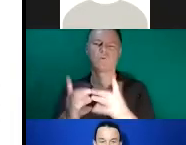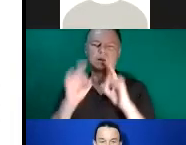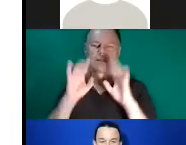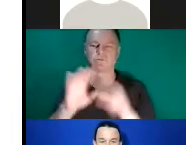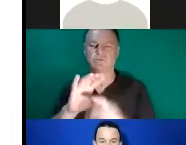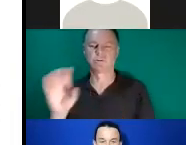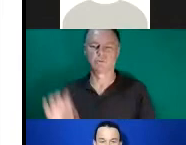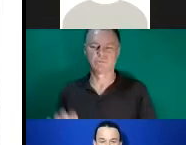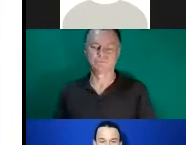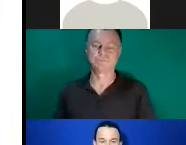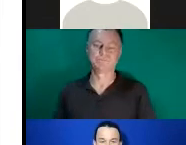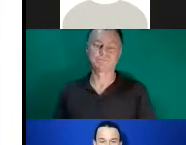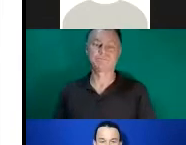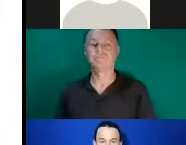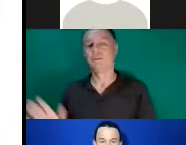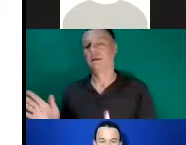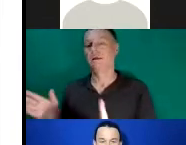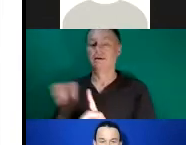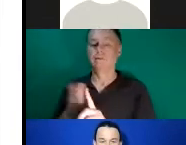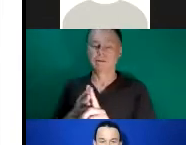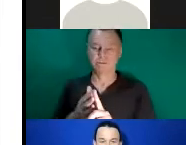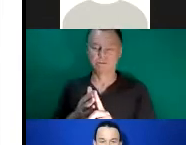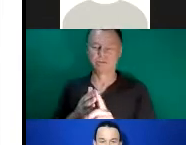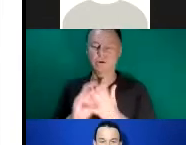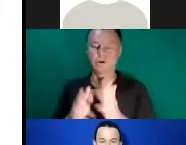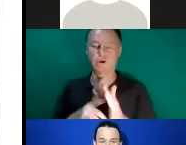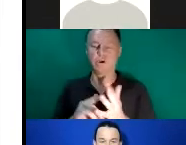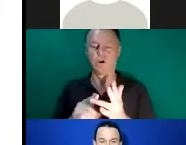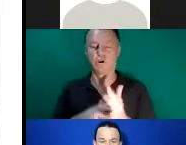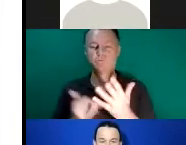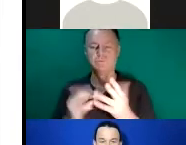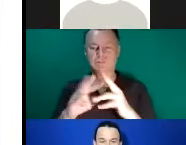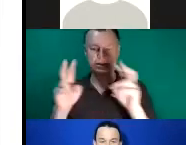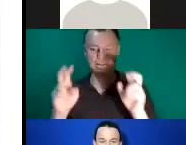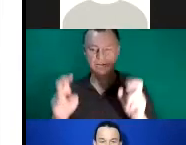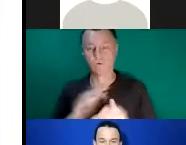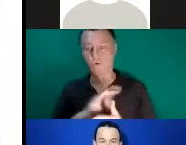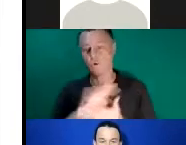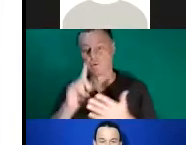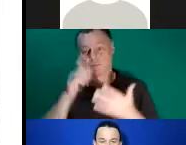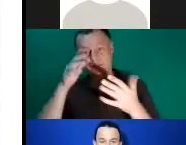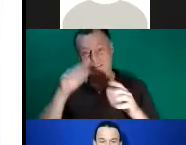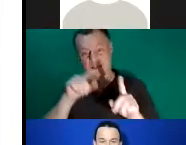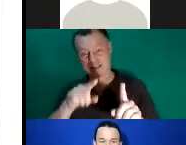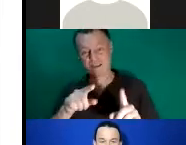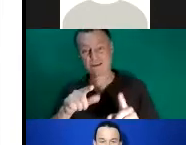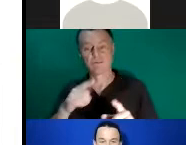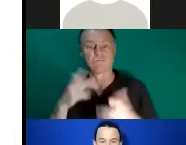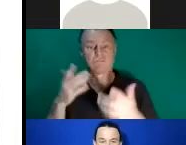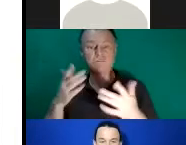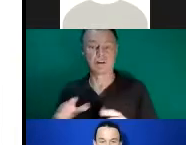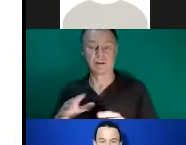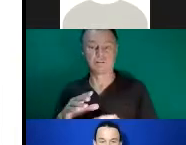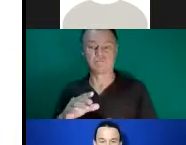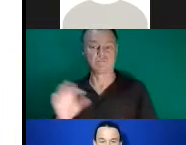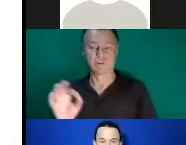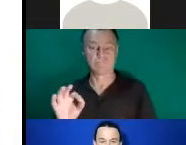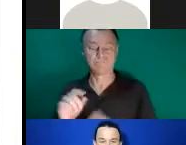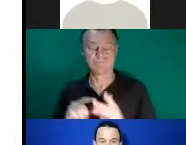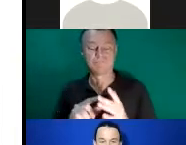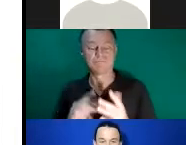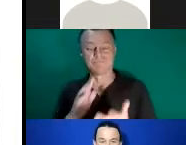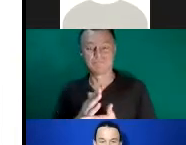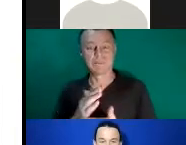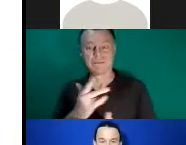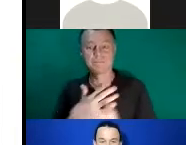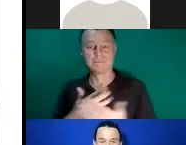So we'll be returning to the castle now. And not every guest who stayed at the castle fell victim to homes. In fact,